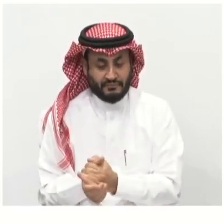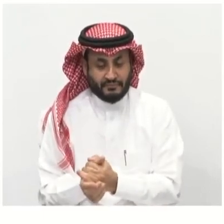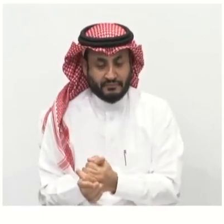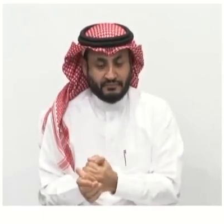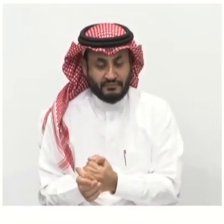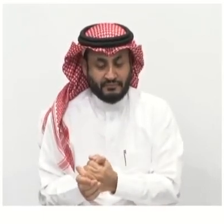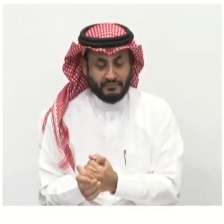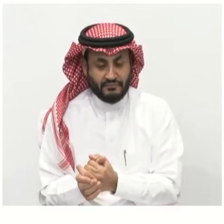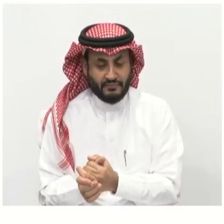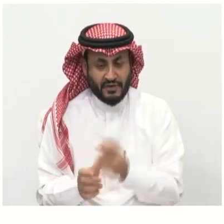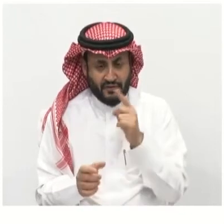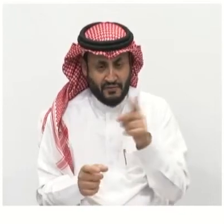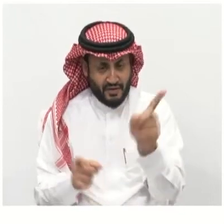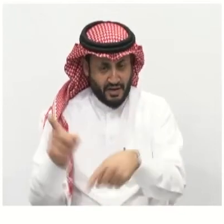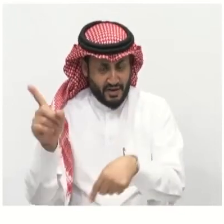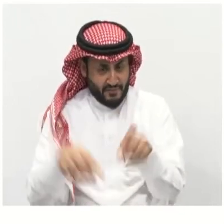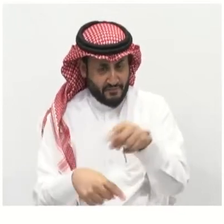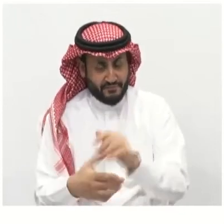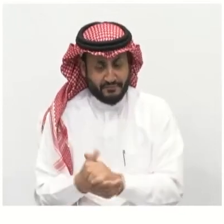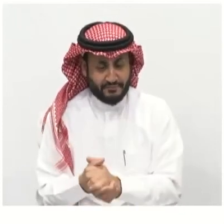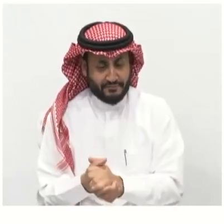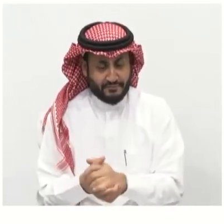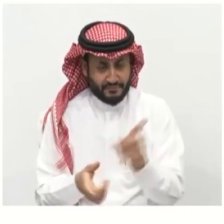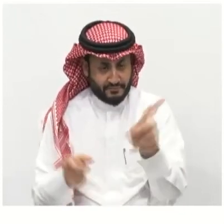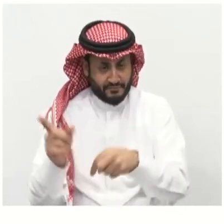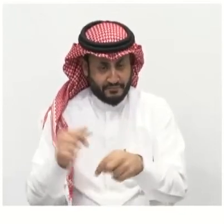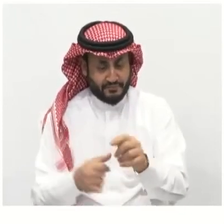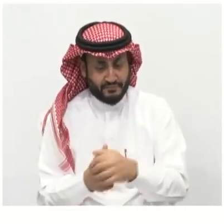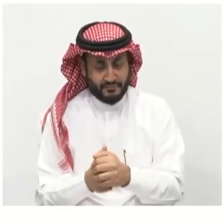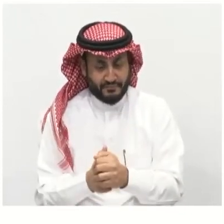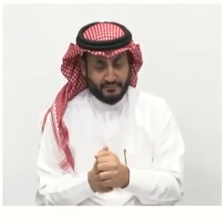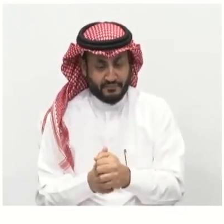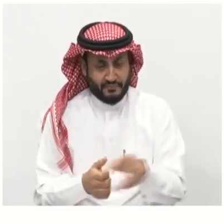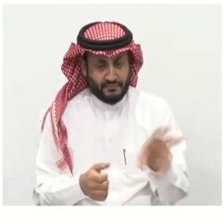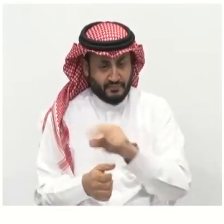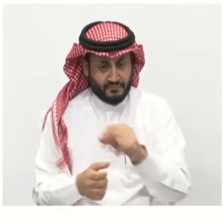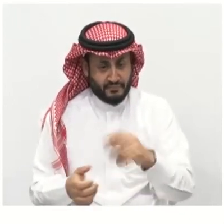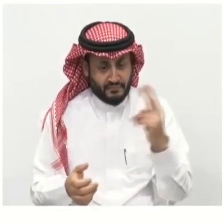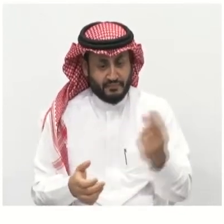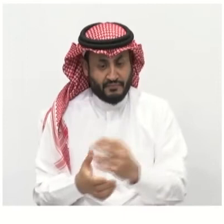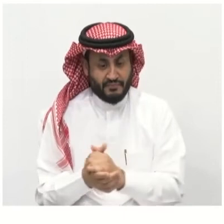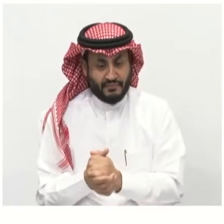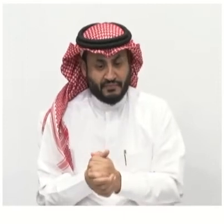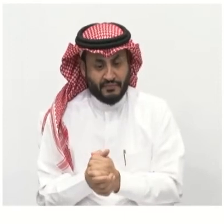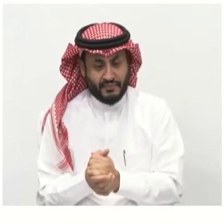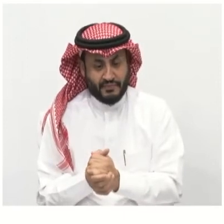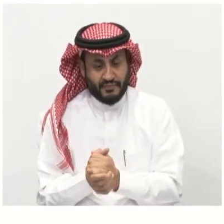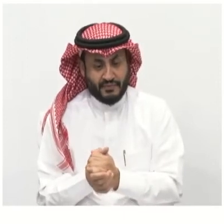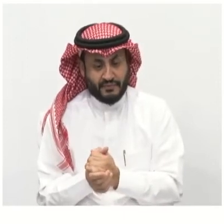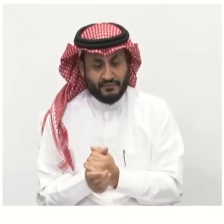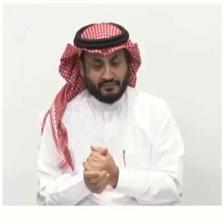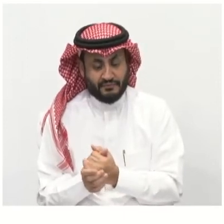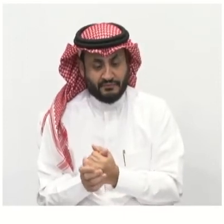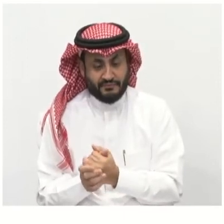word that matches the drawings. Please write the word that matches the drawing. Notice the long and the short